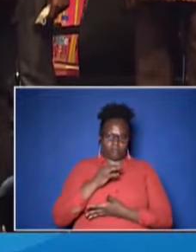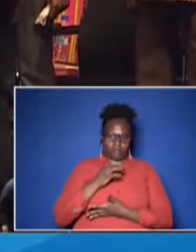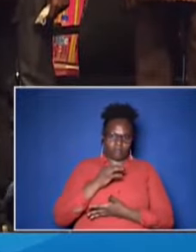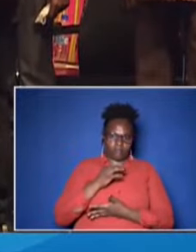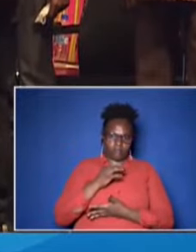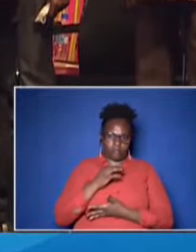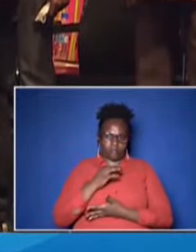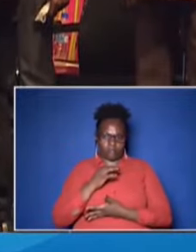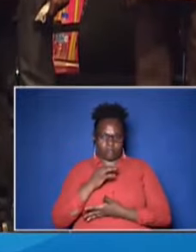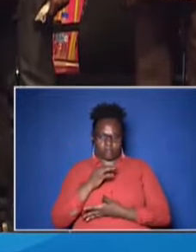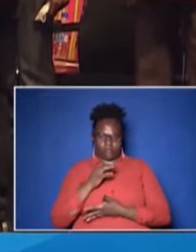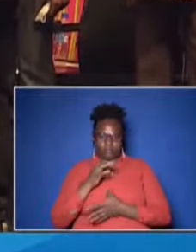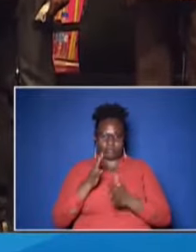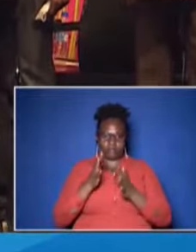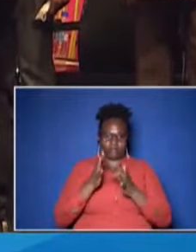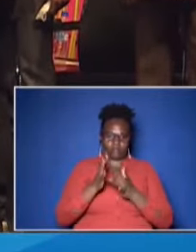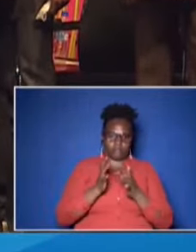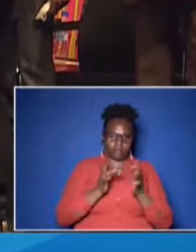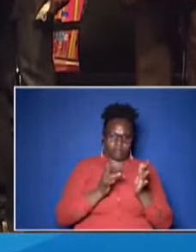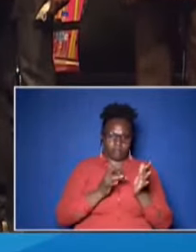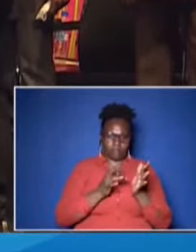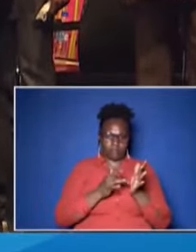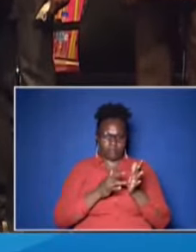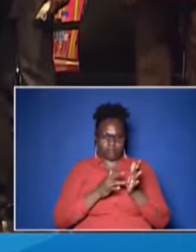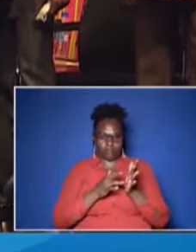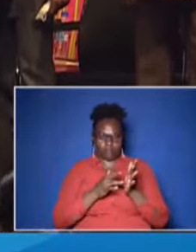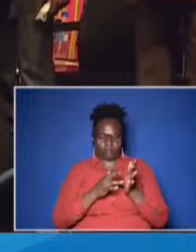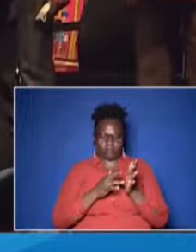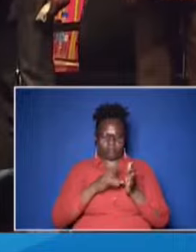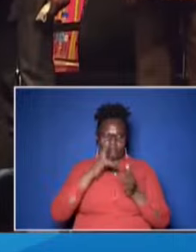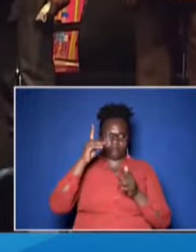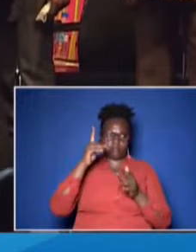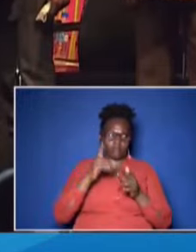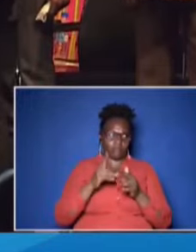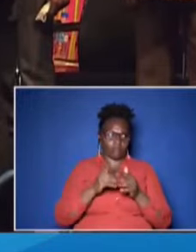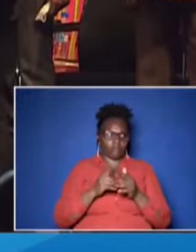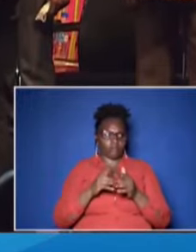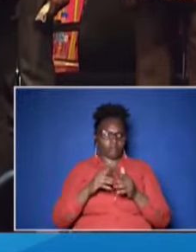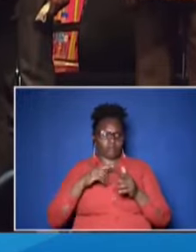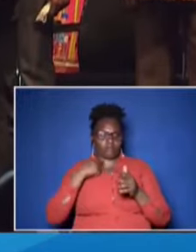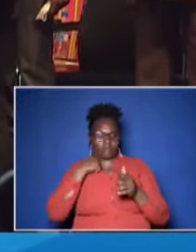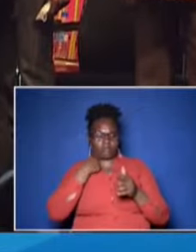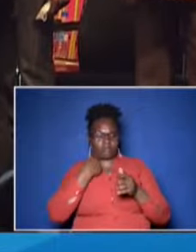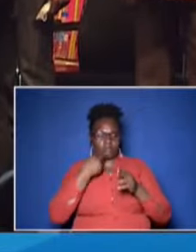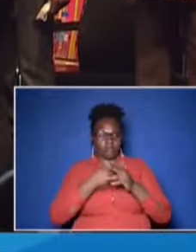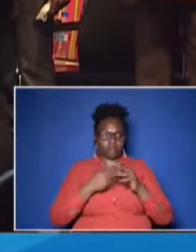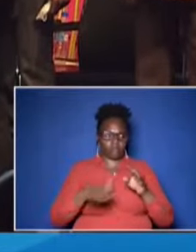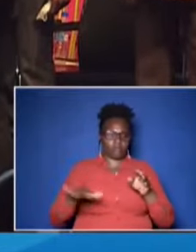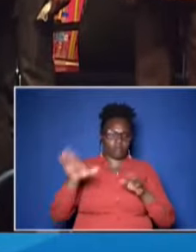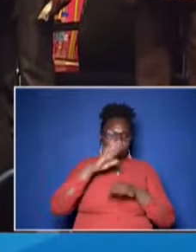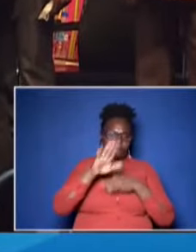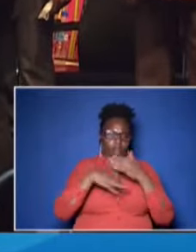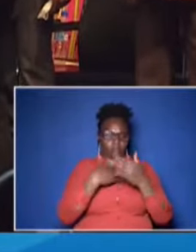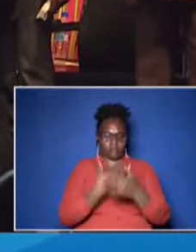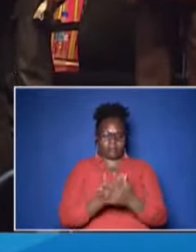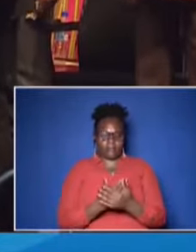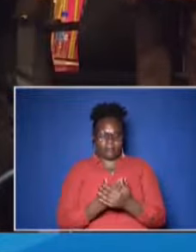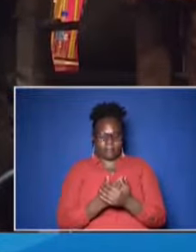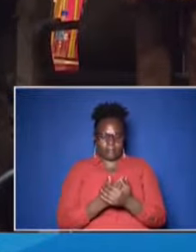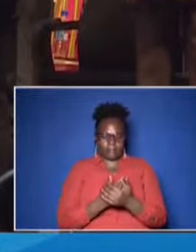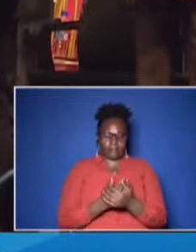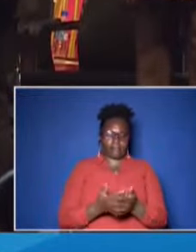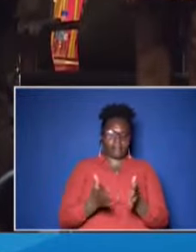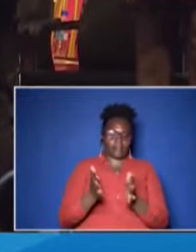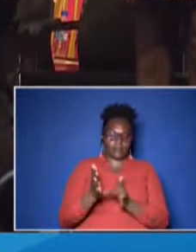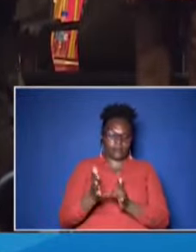than Jesus you're the sweetest name of all